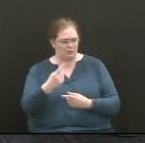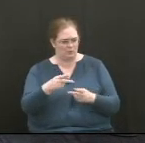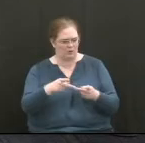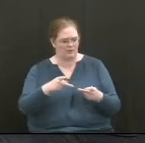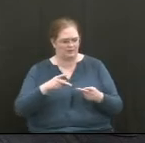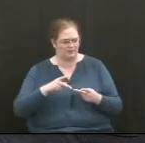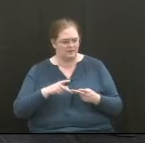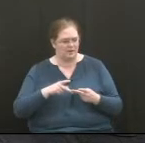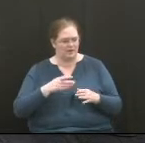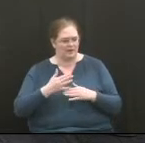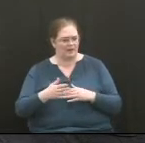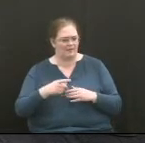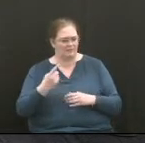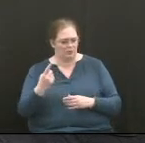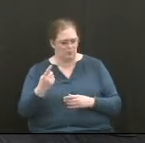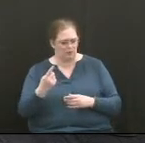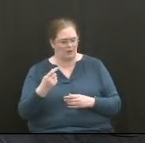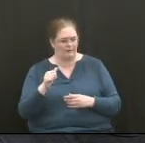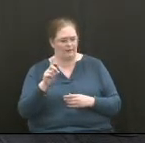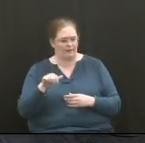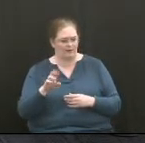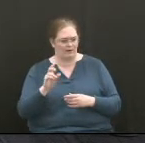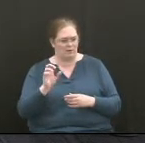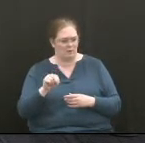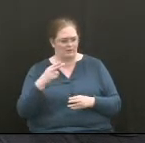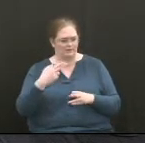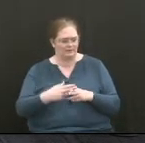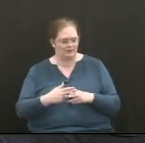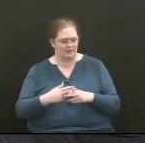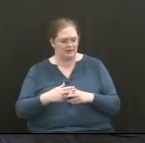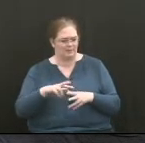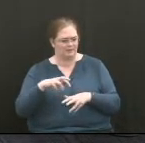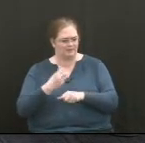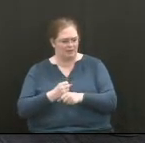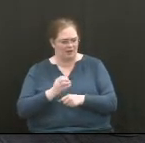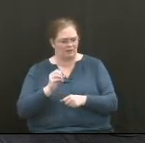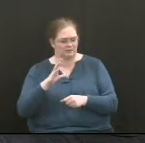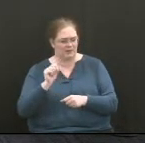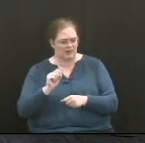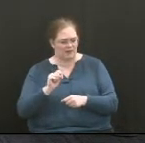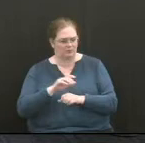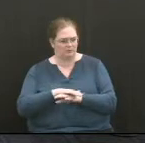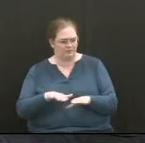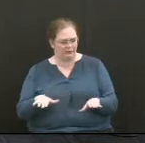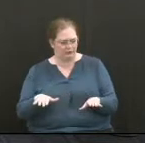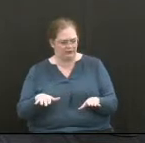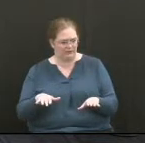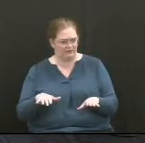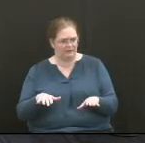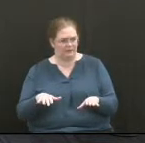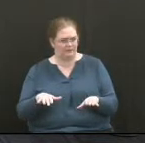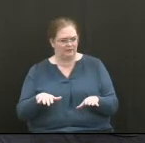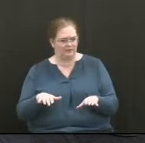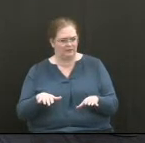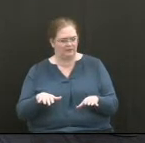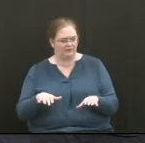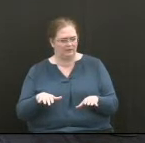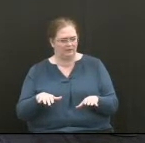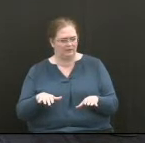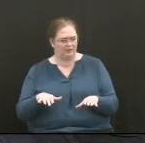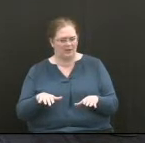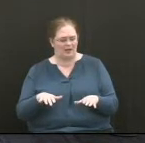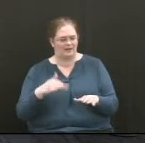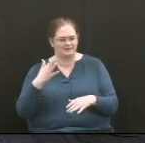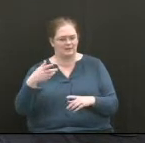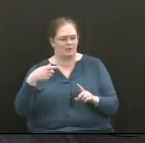spot, and after one, Andy Warren's name is locked out, period. And I, at